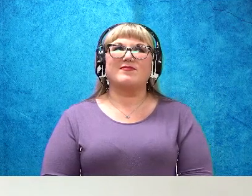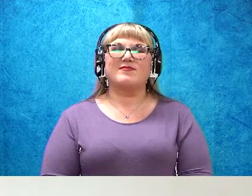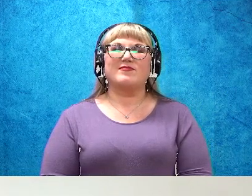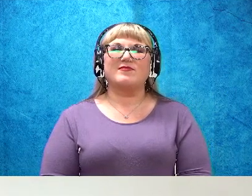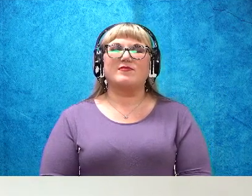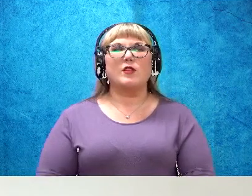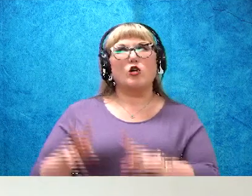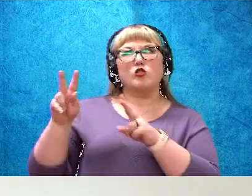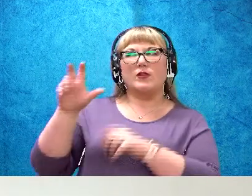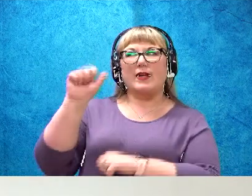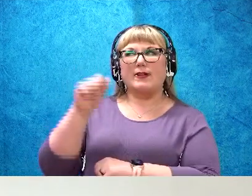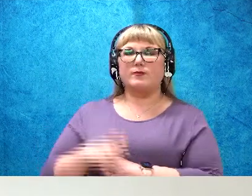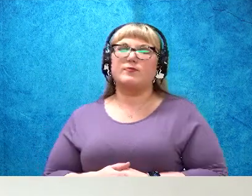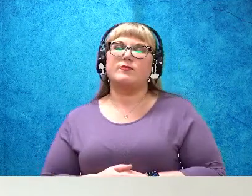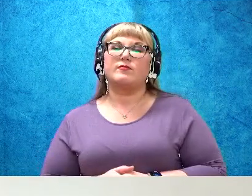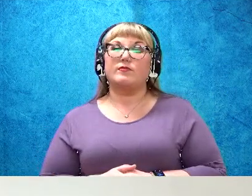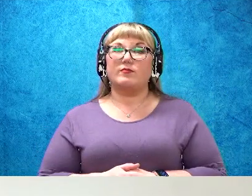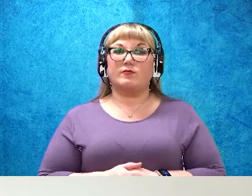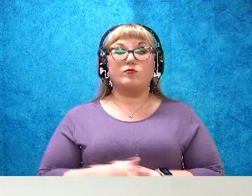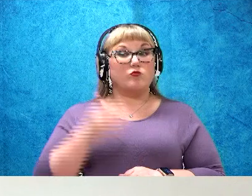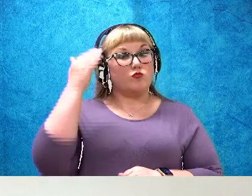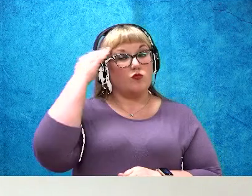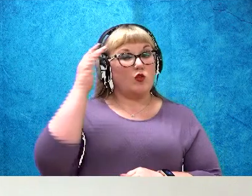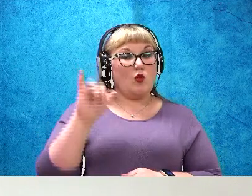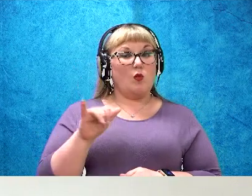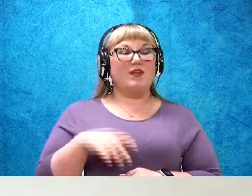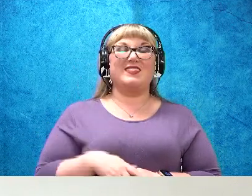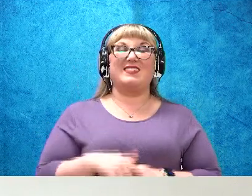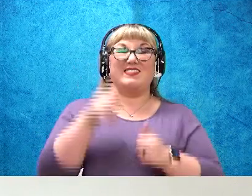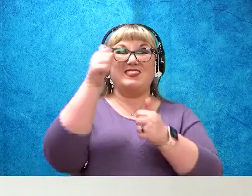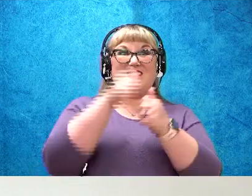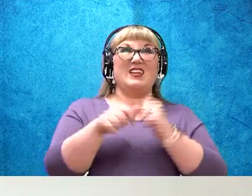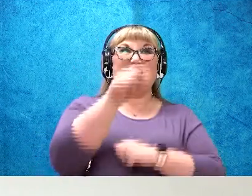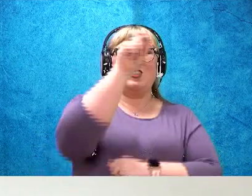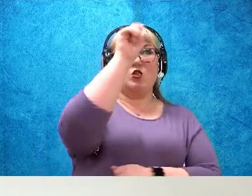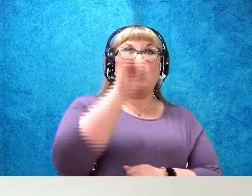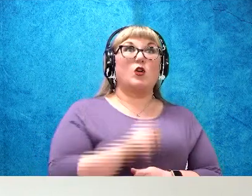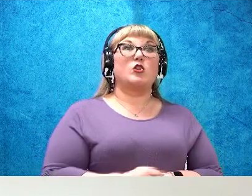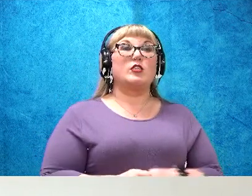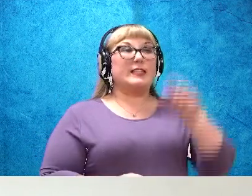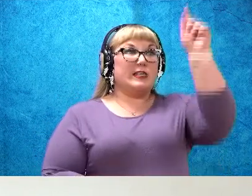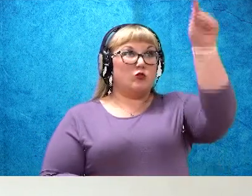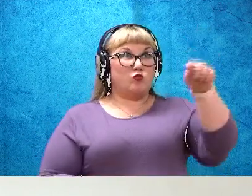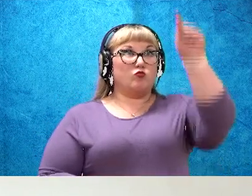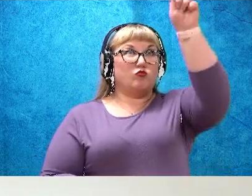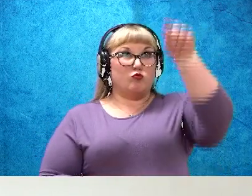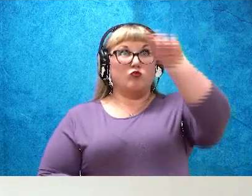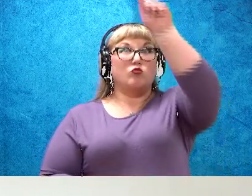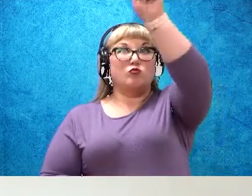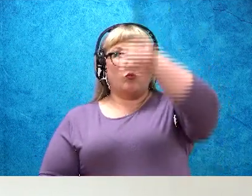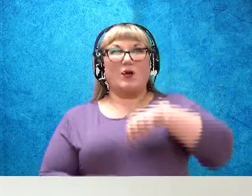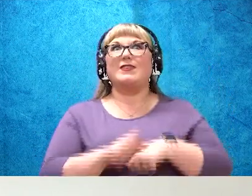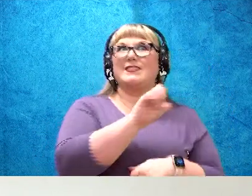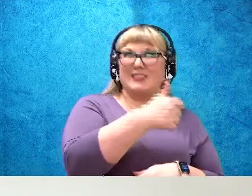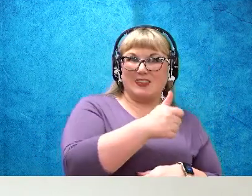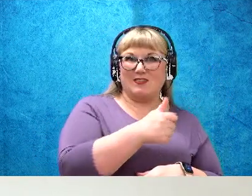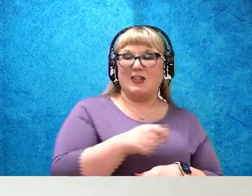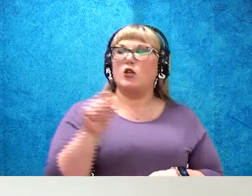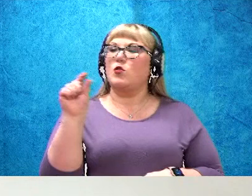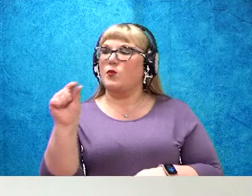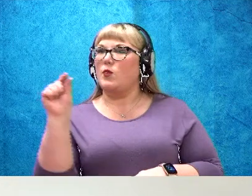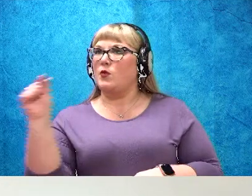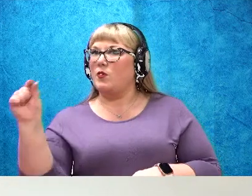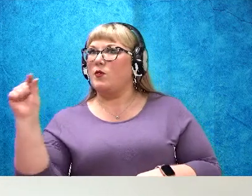Let's look at A. We know that each rod stands for 10, and each cube